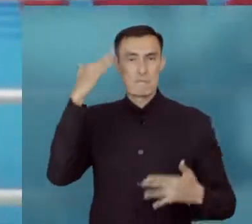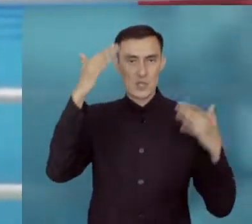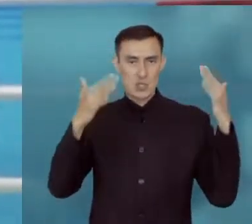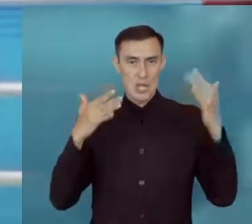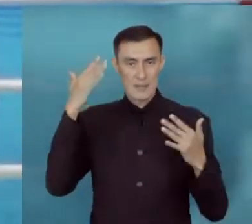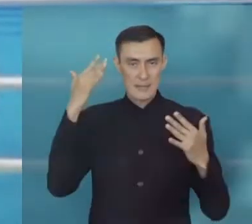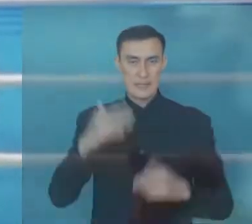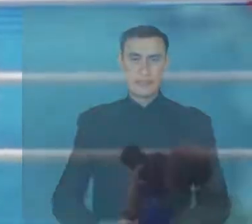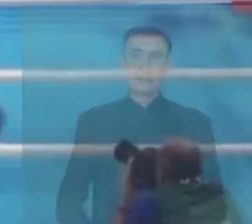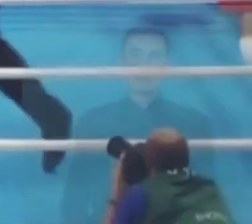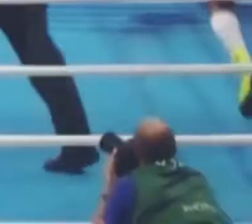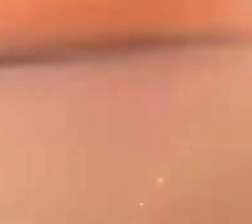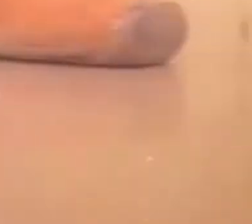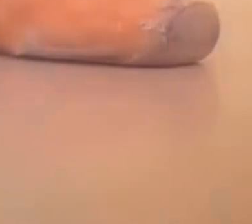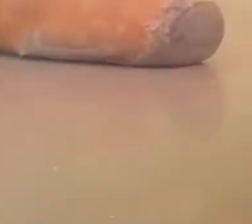dreams.